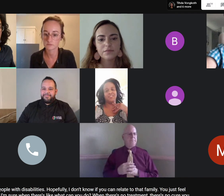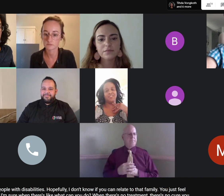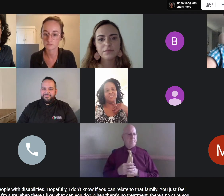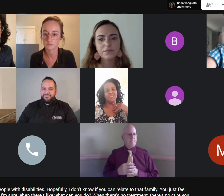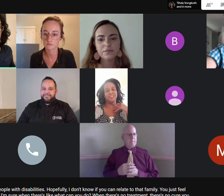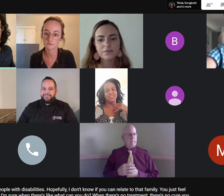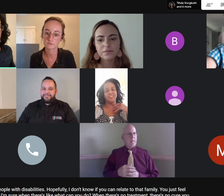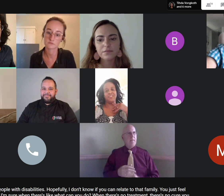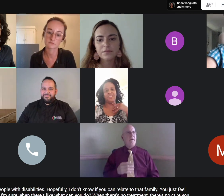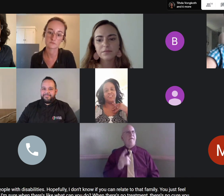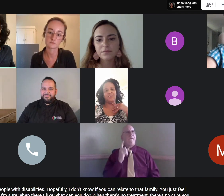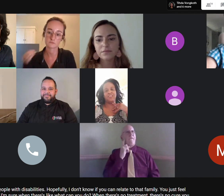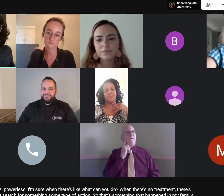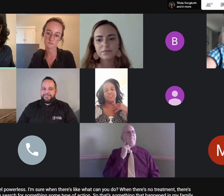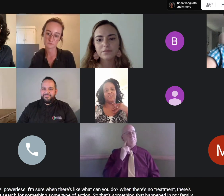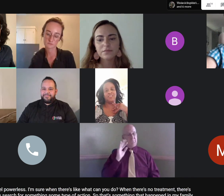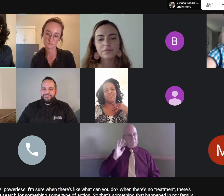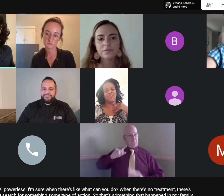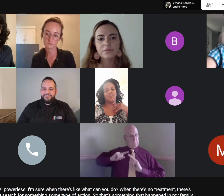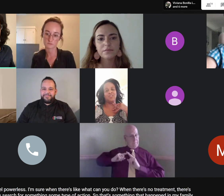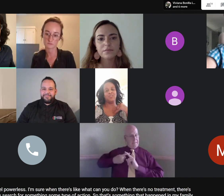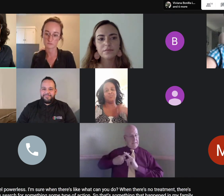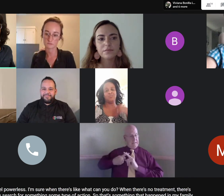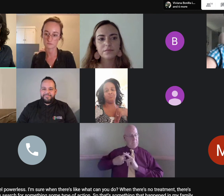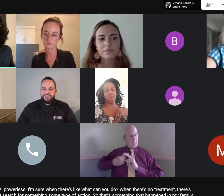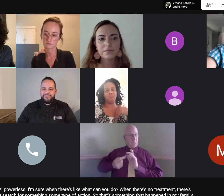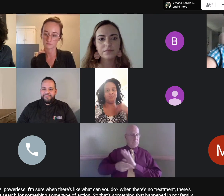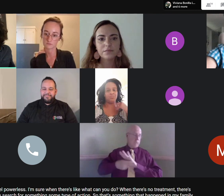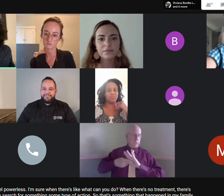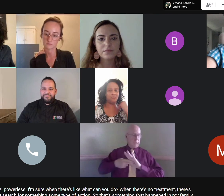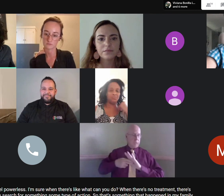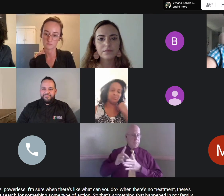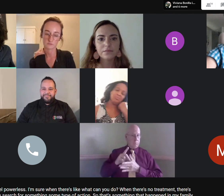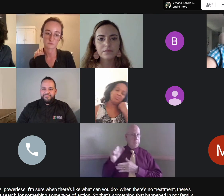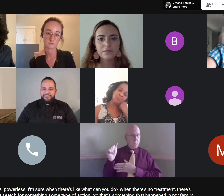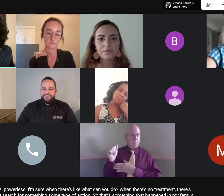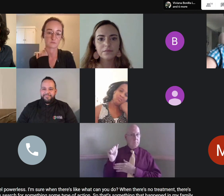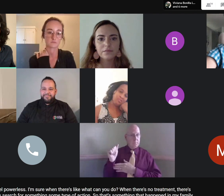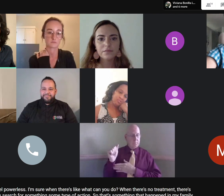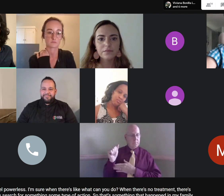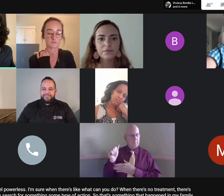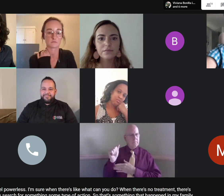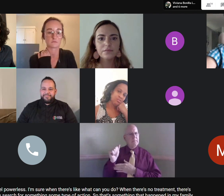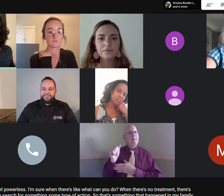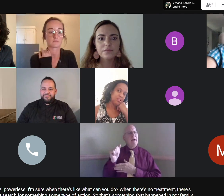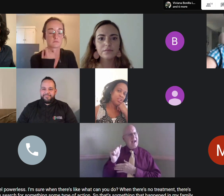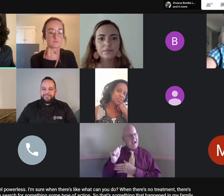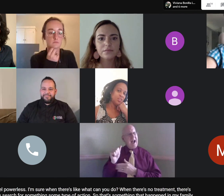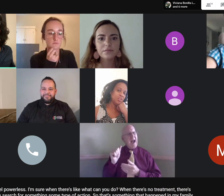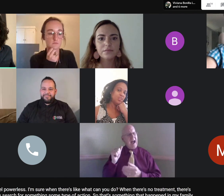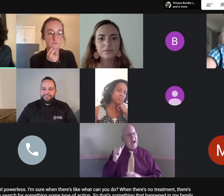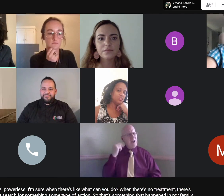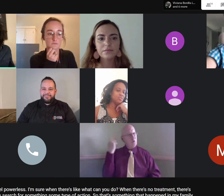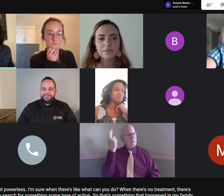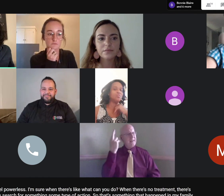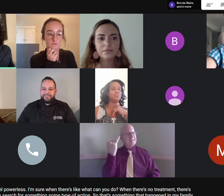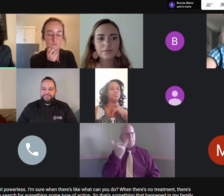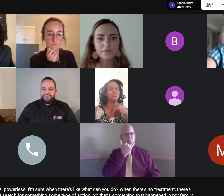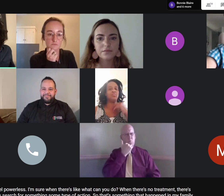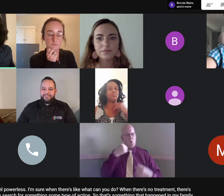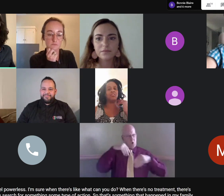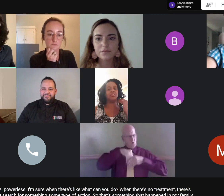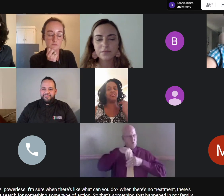think that in the beginning with my disability, I recognized it. I was not